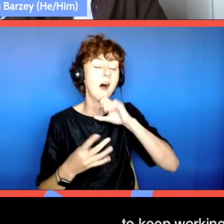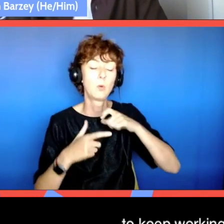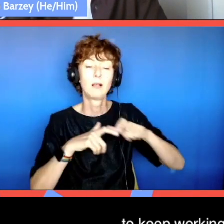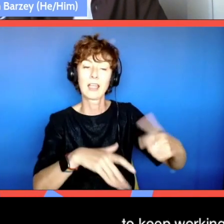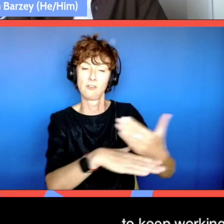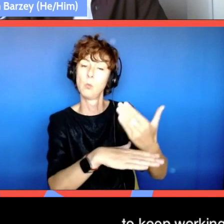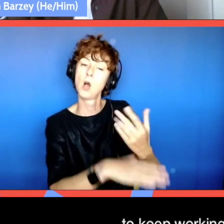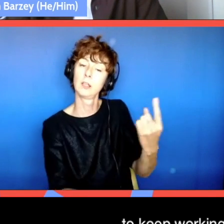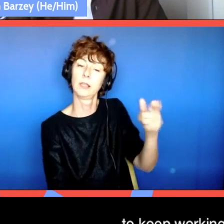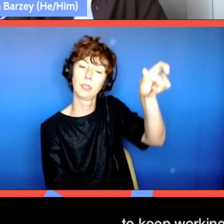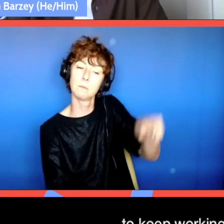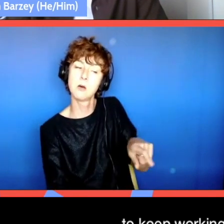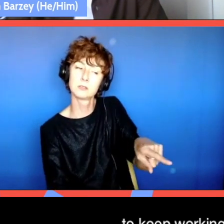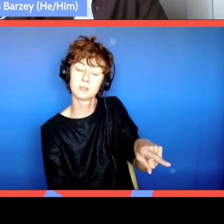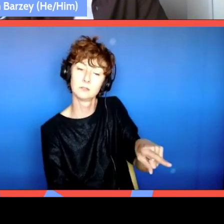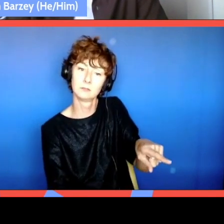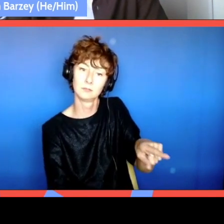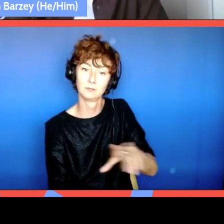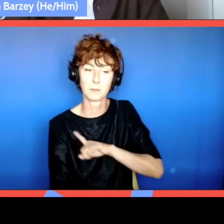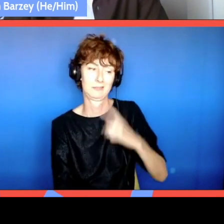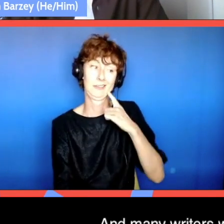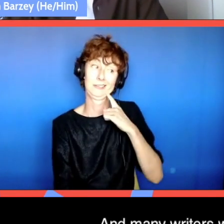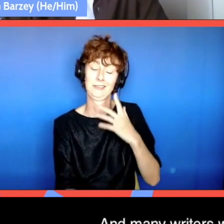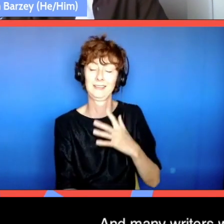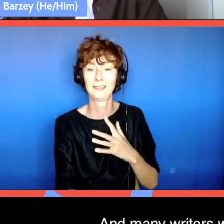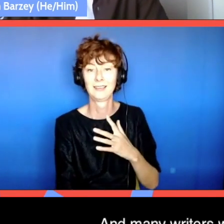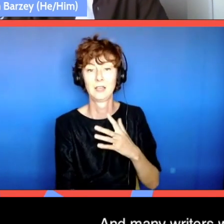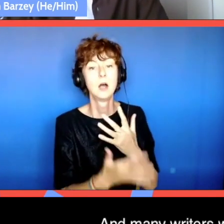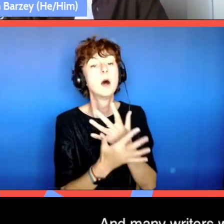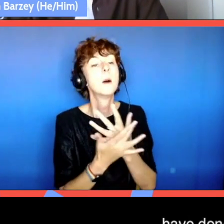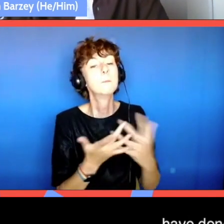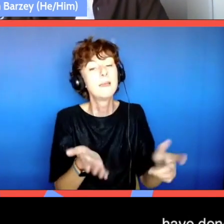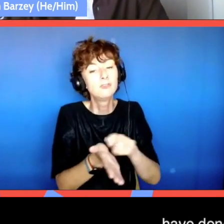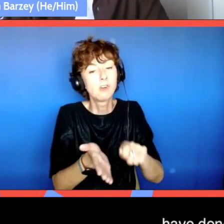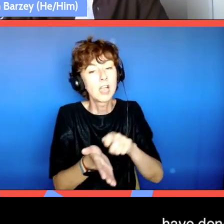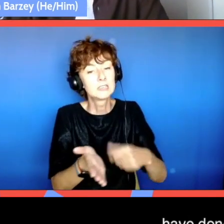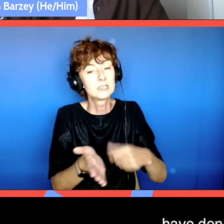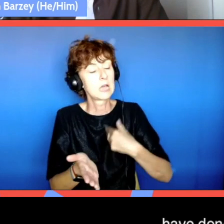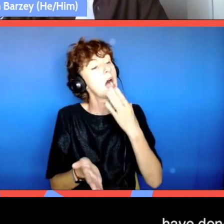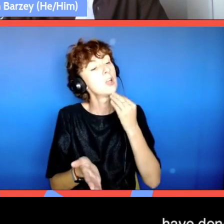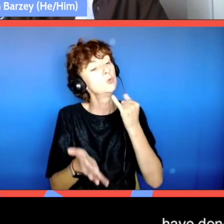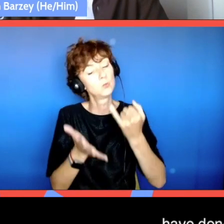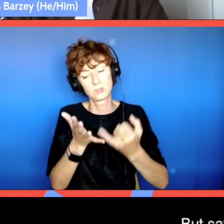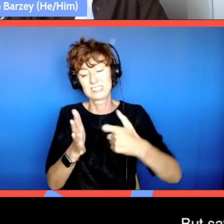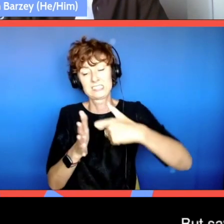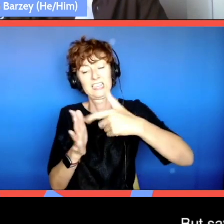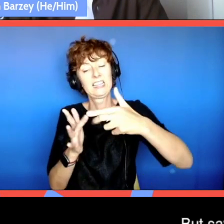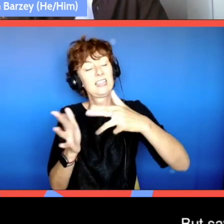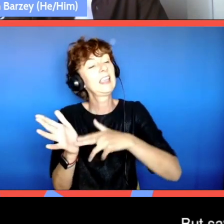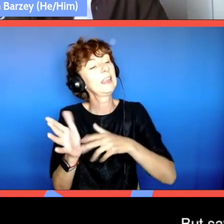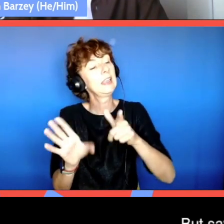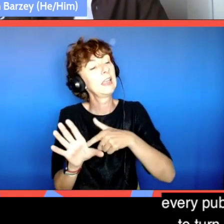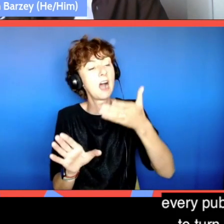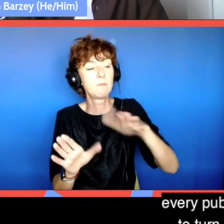keep working with them, basically. And many writers who write for the Skinny have done so for years. But in saying all